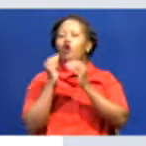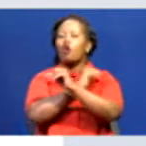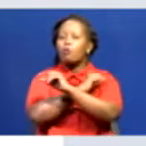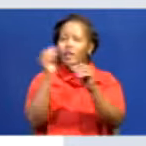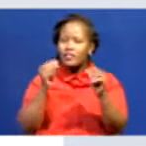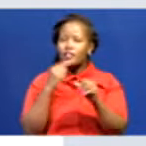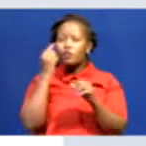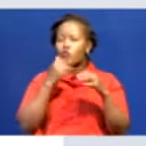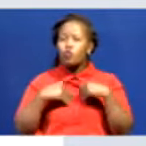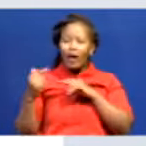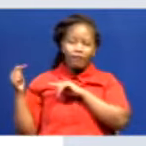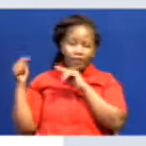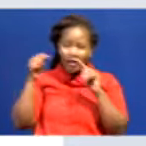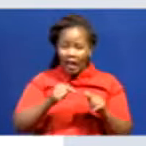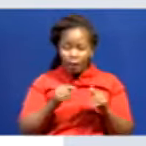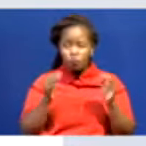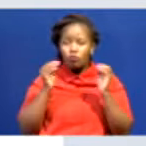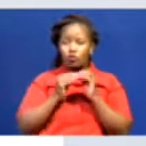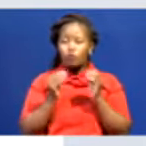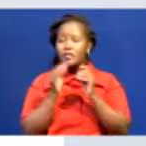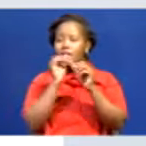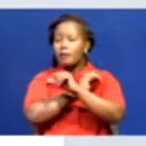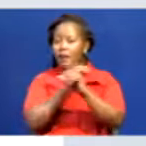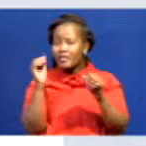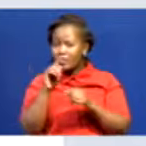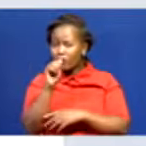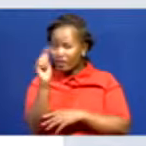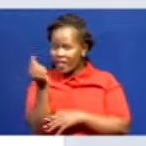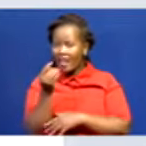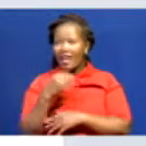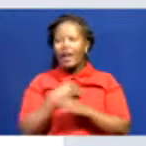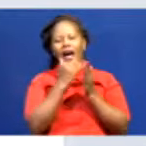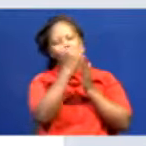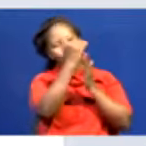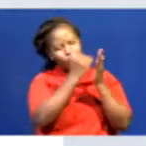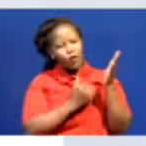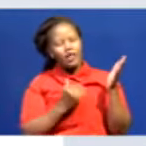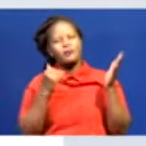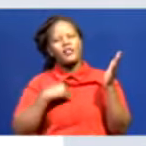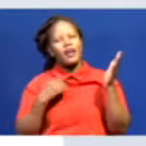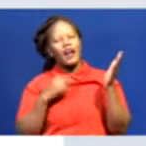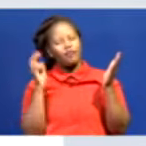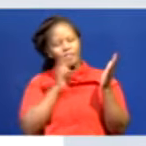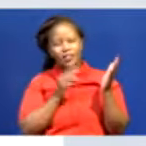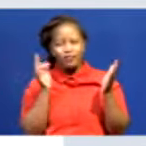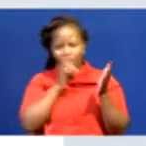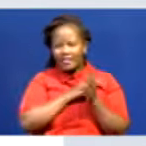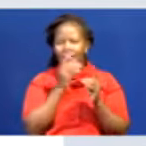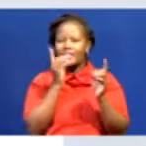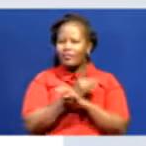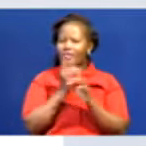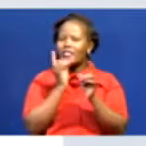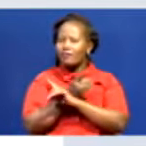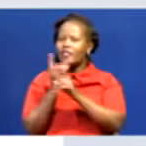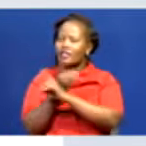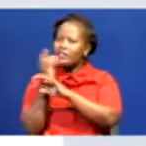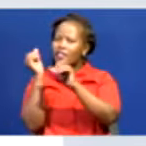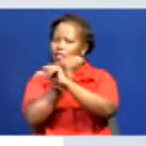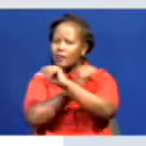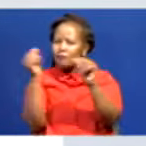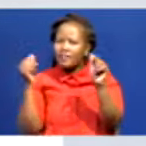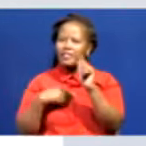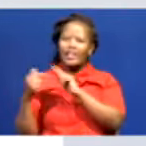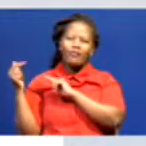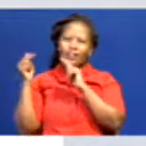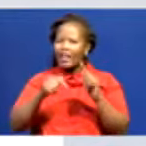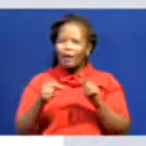of Kenya, it has been documented. We have all seen that several heads of state have come to meet the president of Kenya through